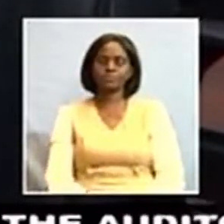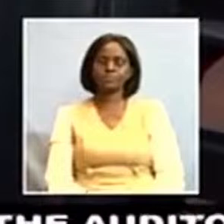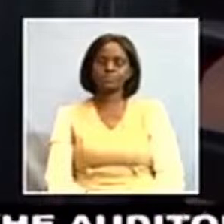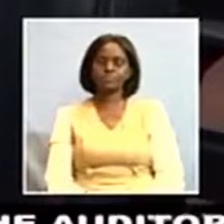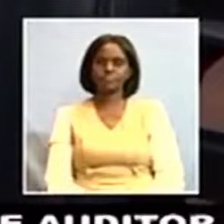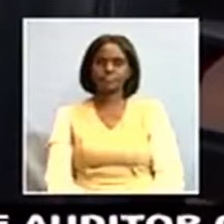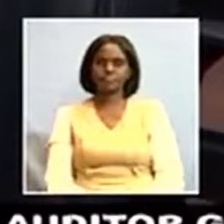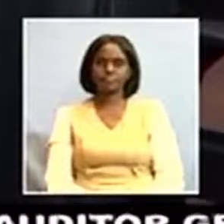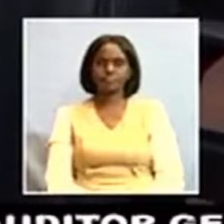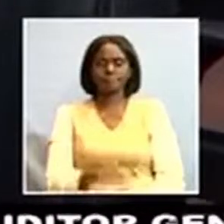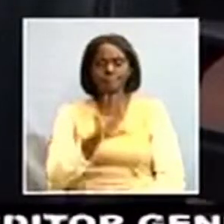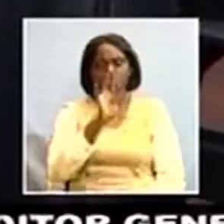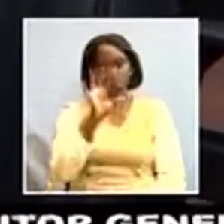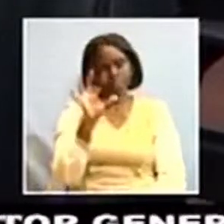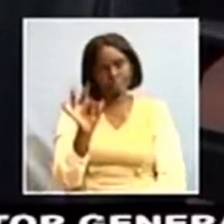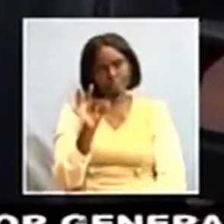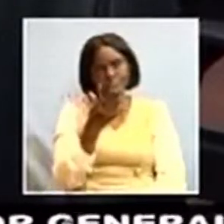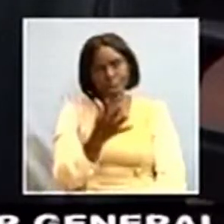and 99.